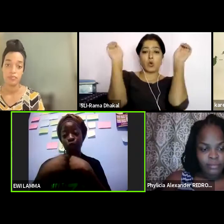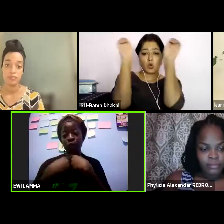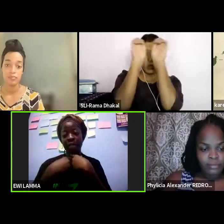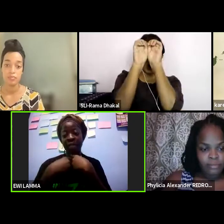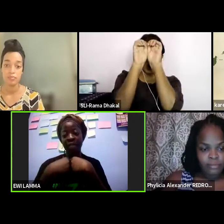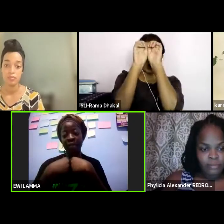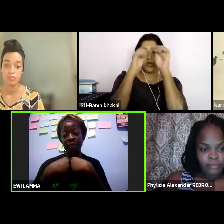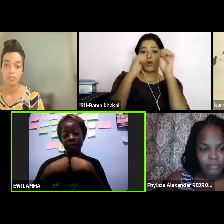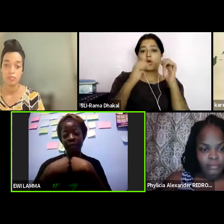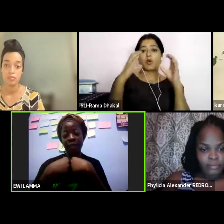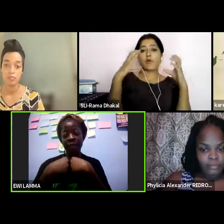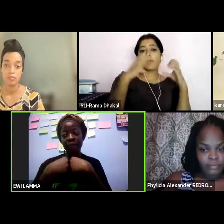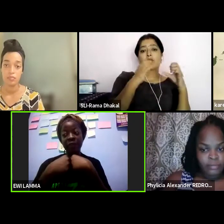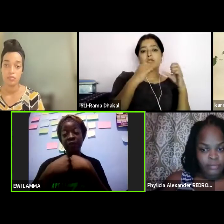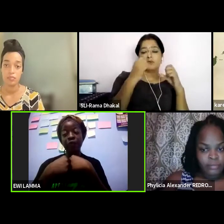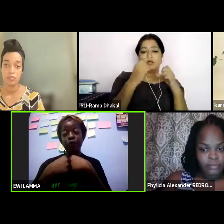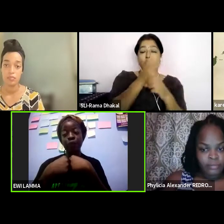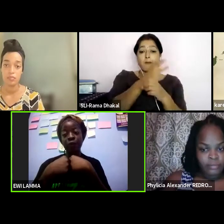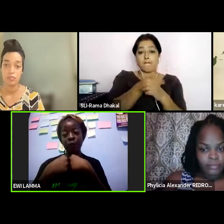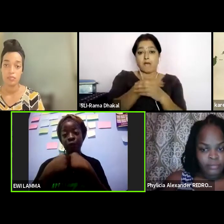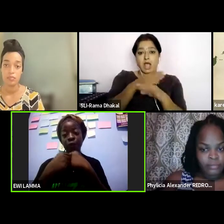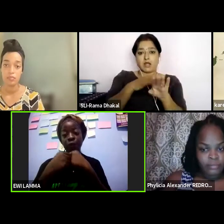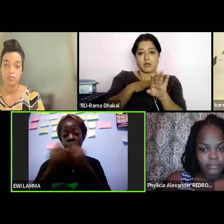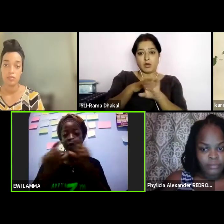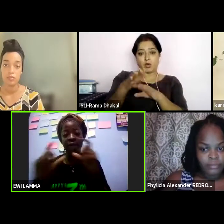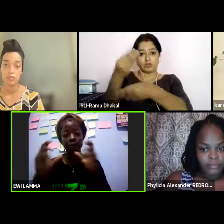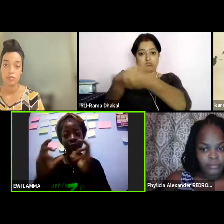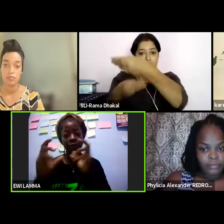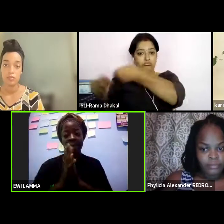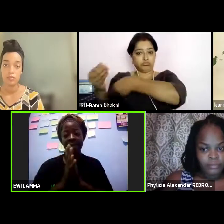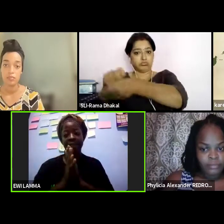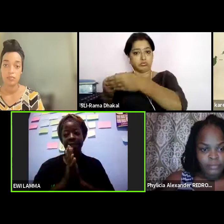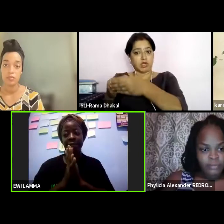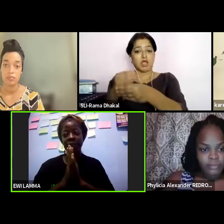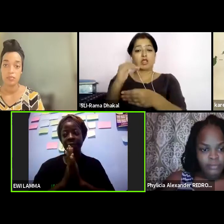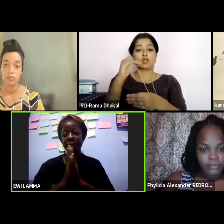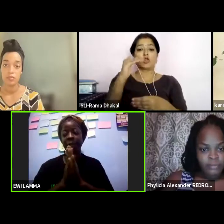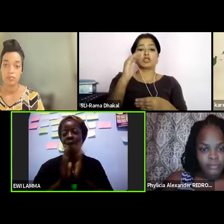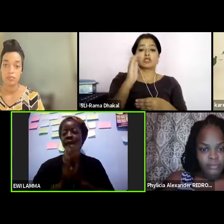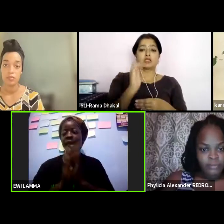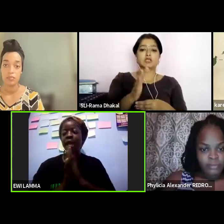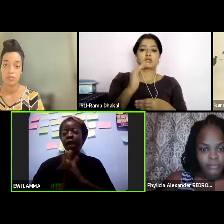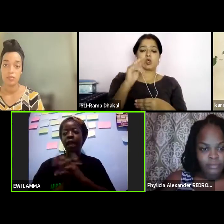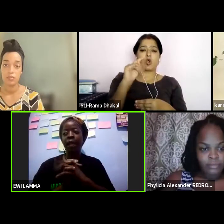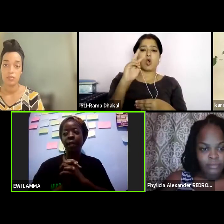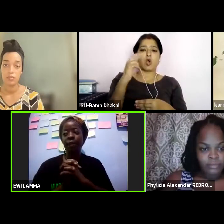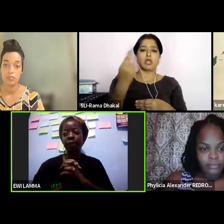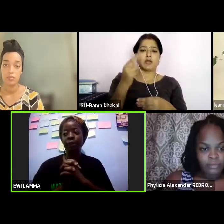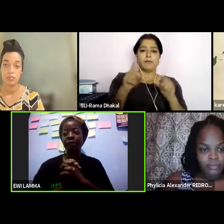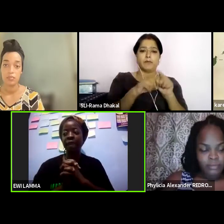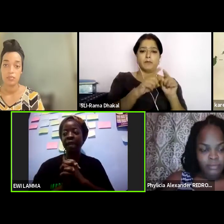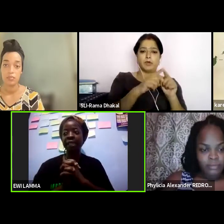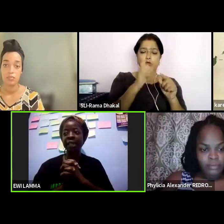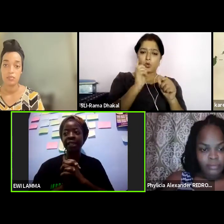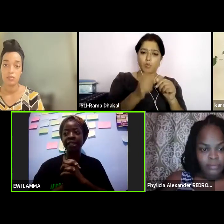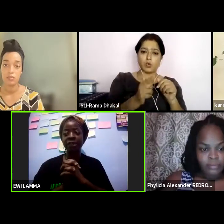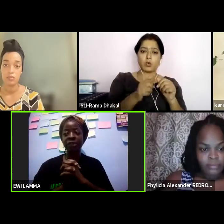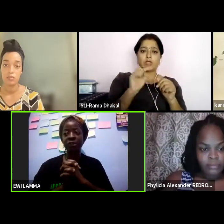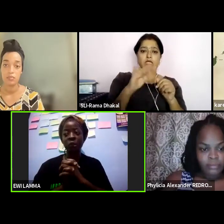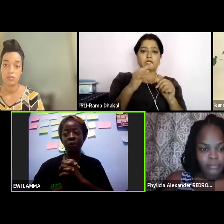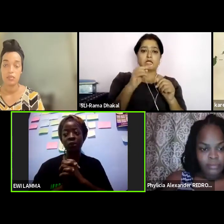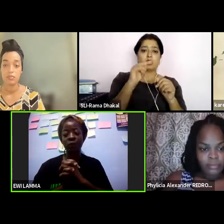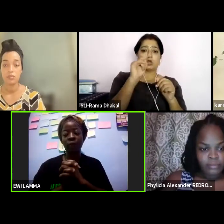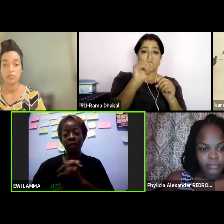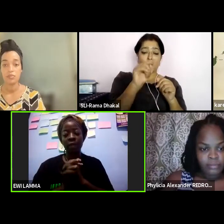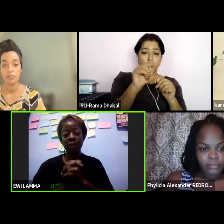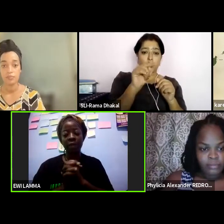into, and very few people try to analyze it over time. And we realized that as a